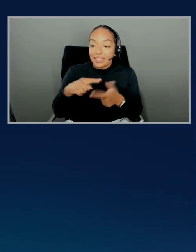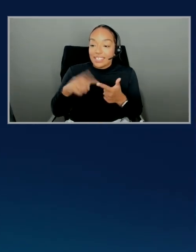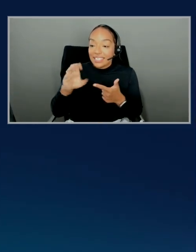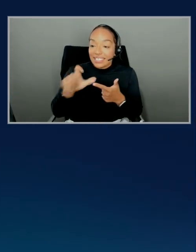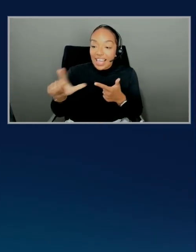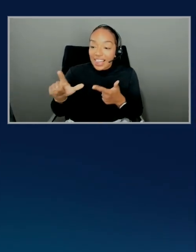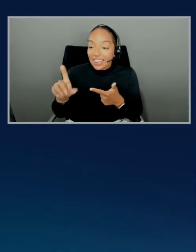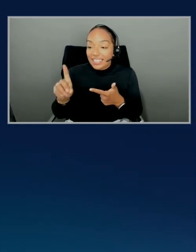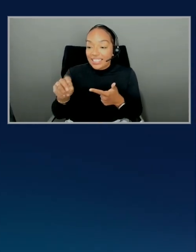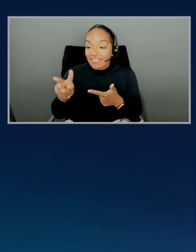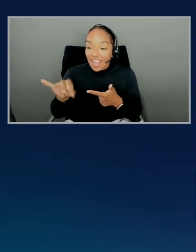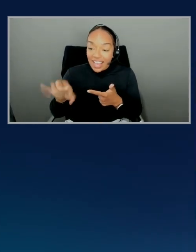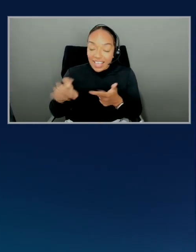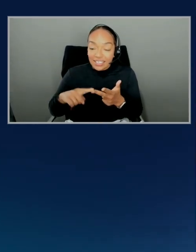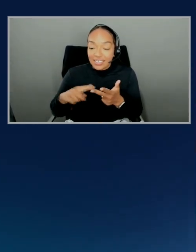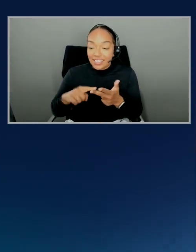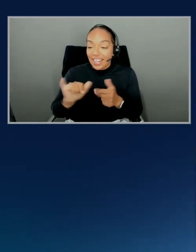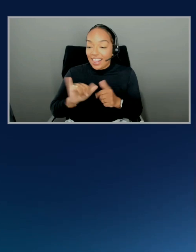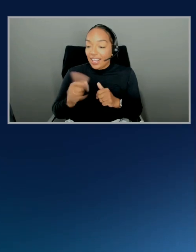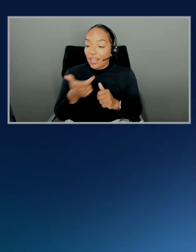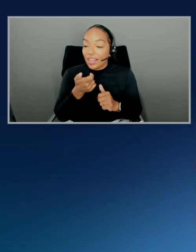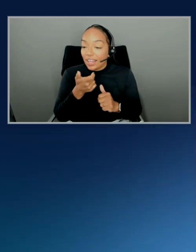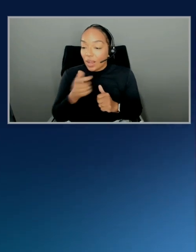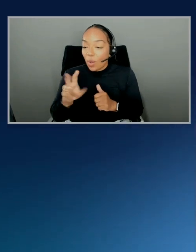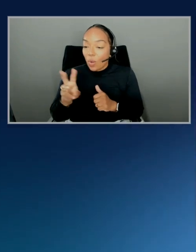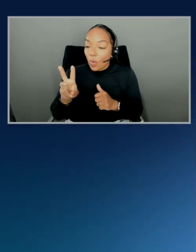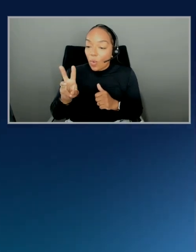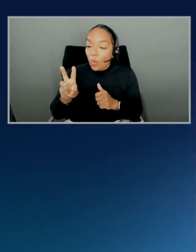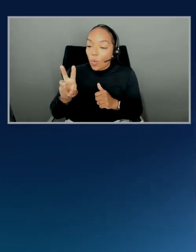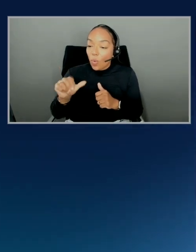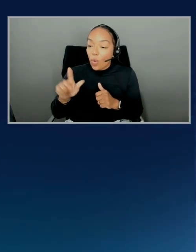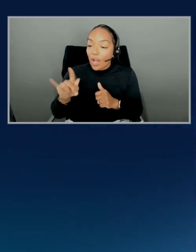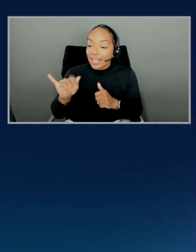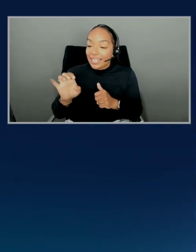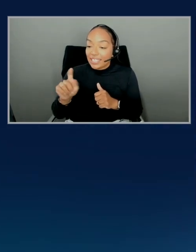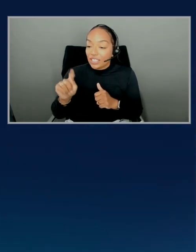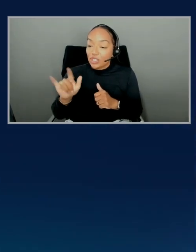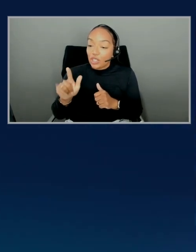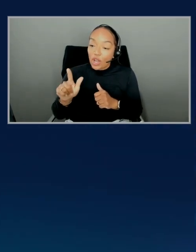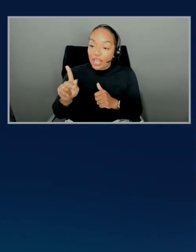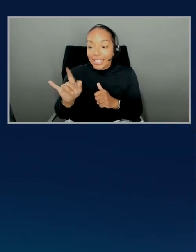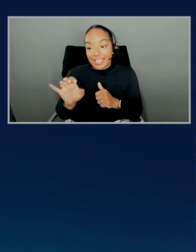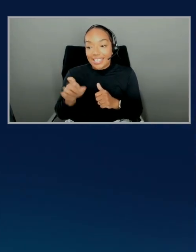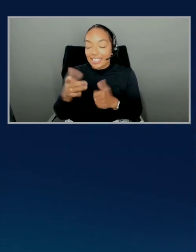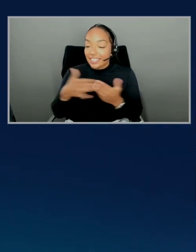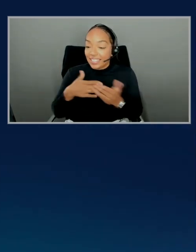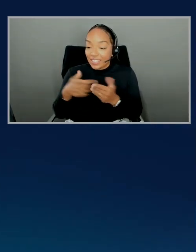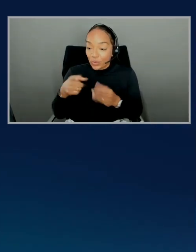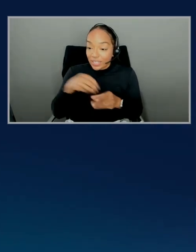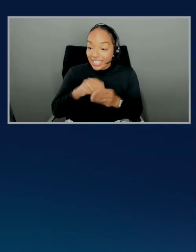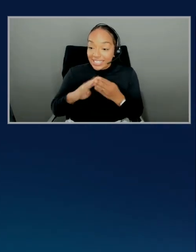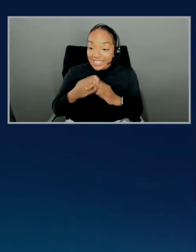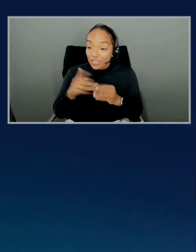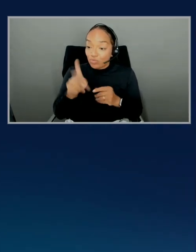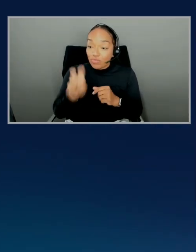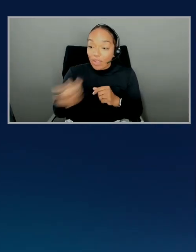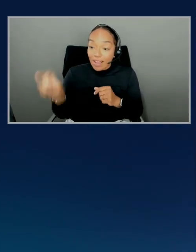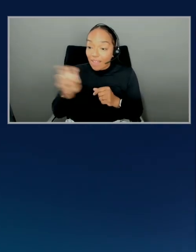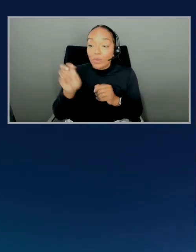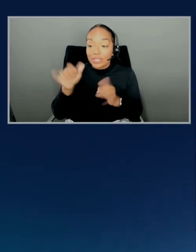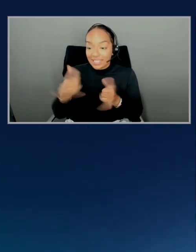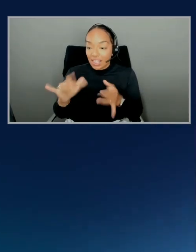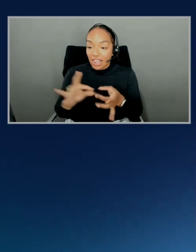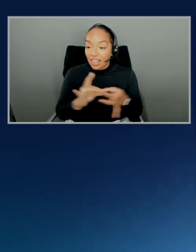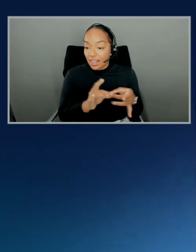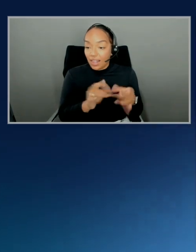walkie-talkie, push-to-talk models, so that wherever you are in the city, even if you're traveling, you can still be connected to your radio. I don't know if you want to